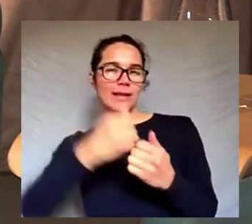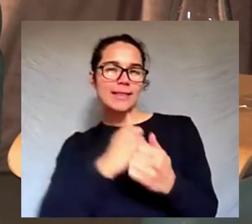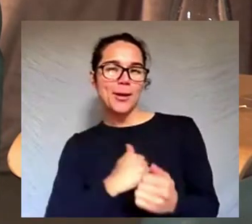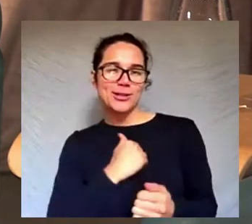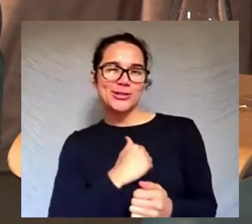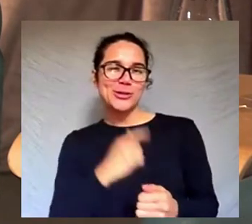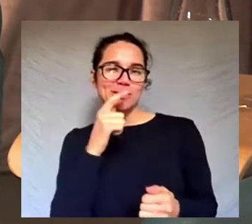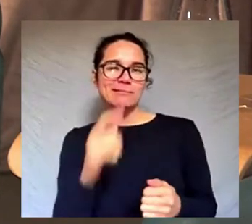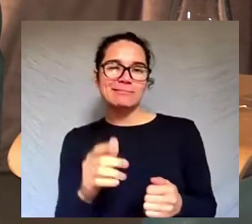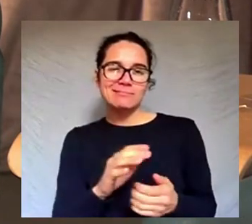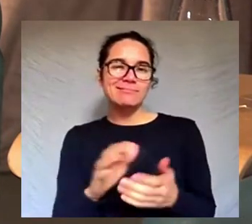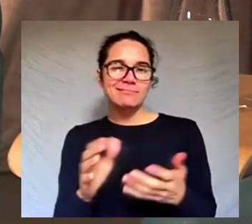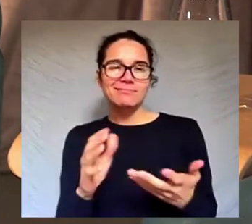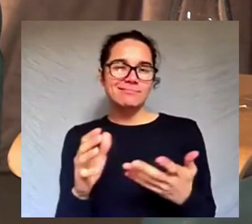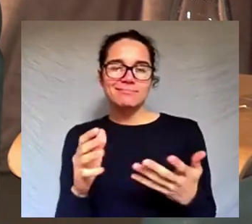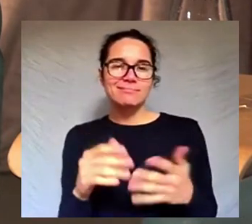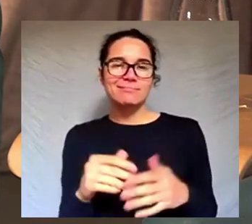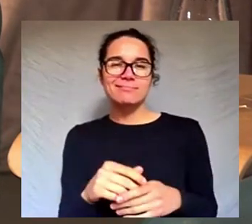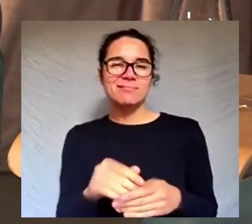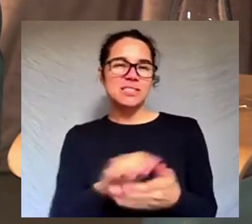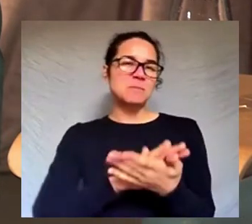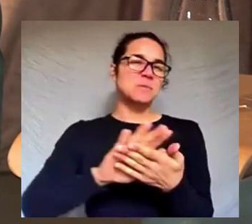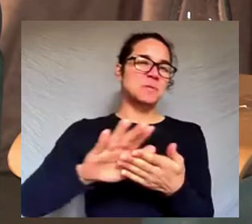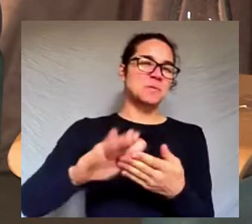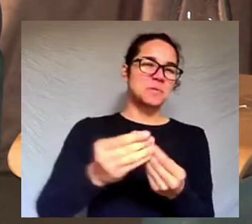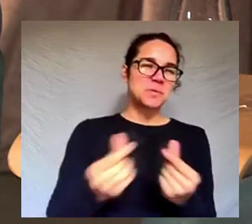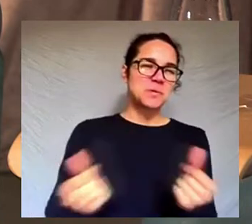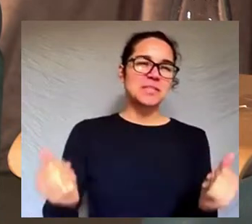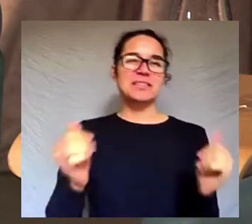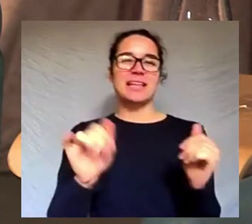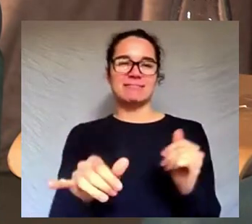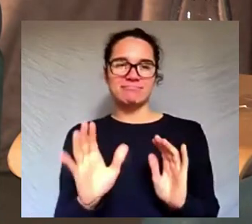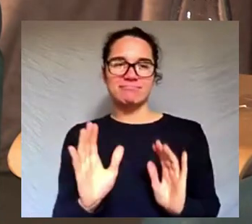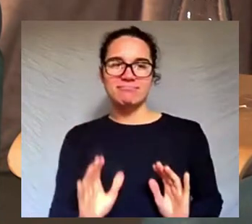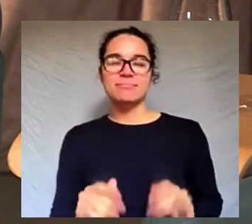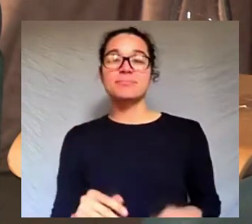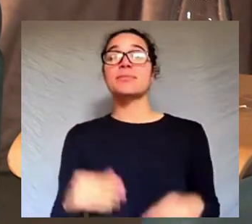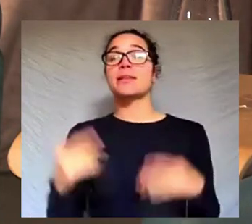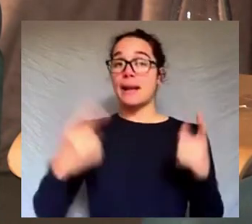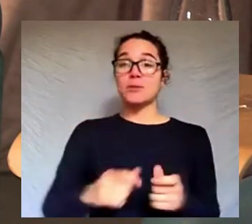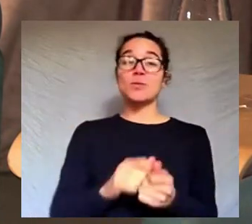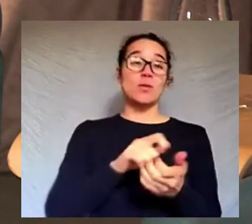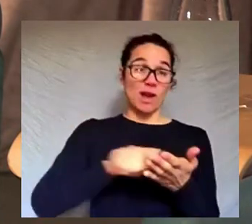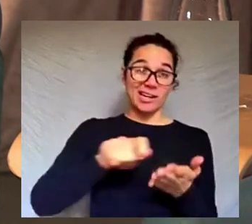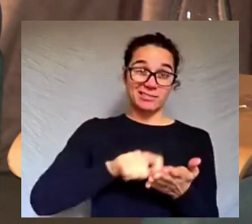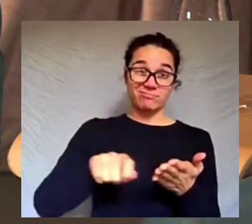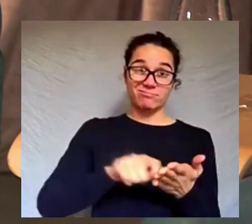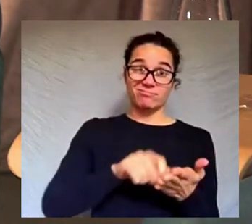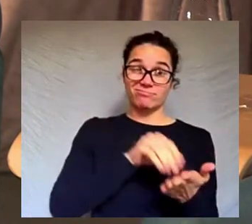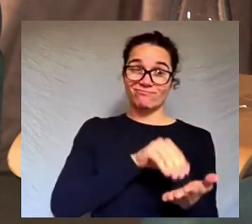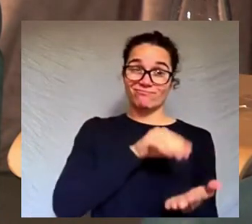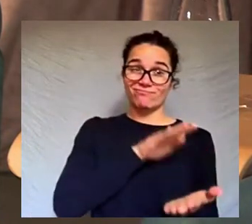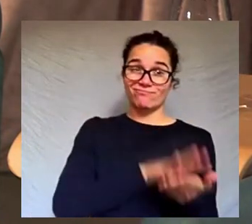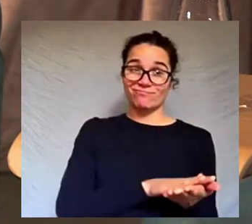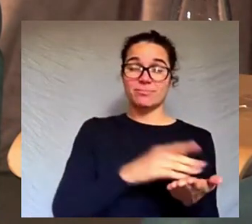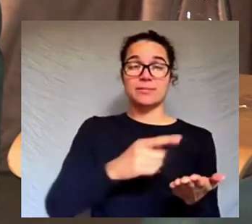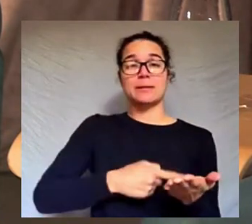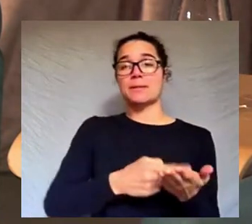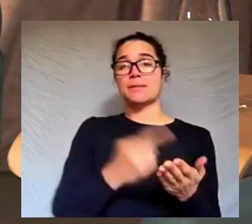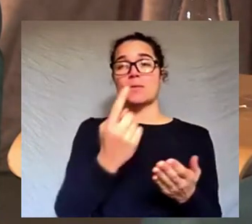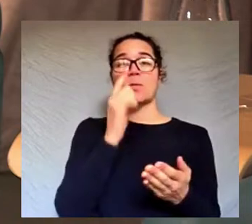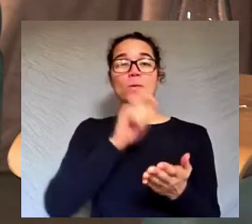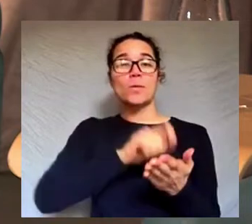bit. And that does happen. It happens in writing. Mm-hmm. Occasionally, someone writes something that